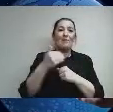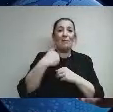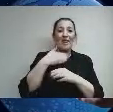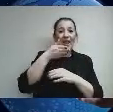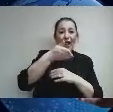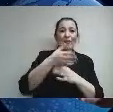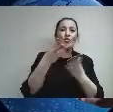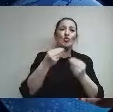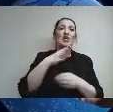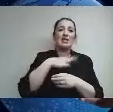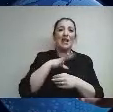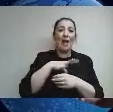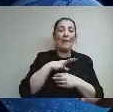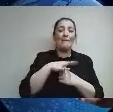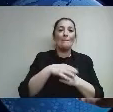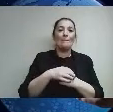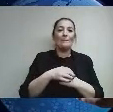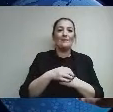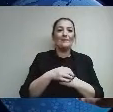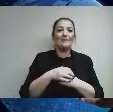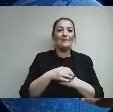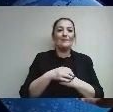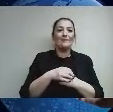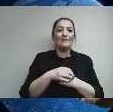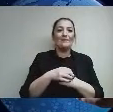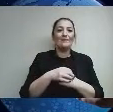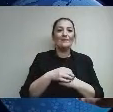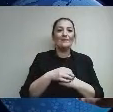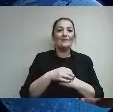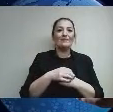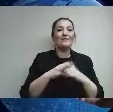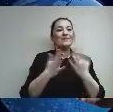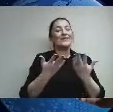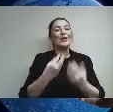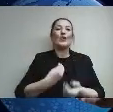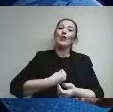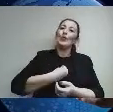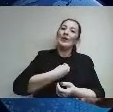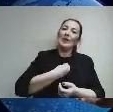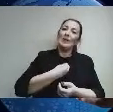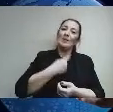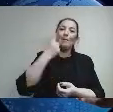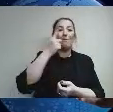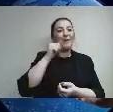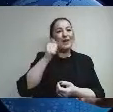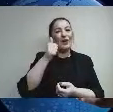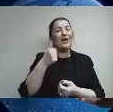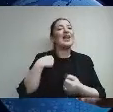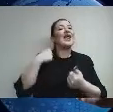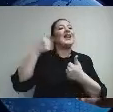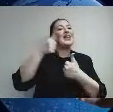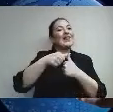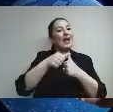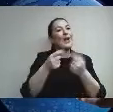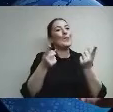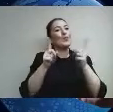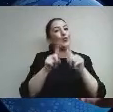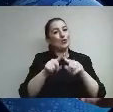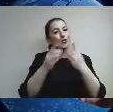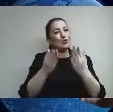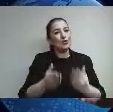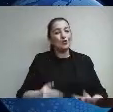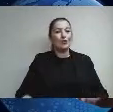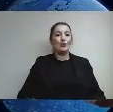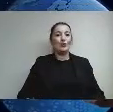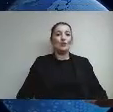like to be with you physically, and maybe one day I will. And thank you very much for the energy and